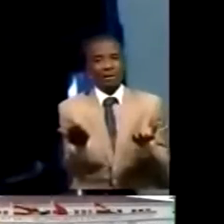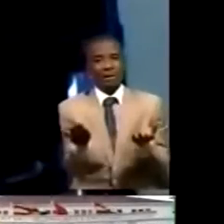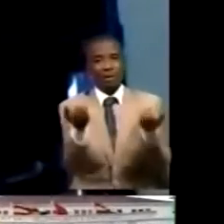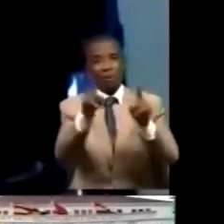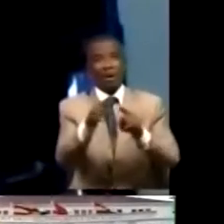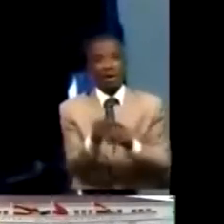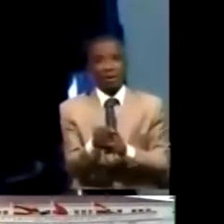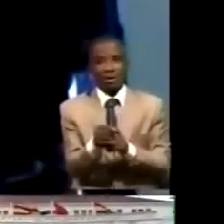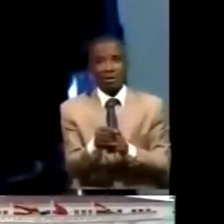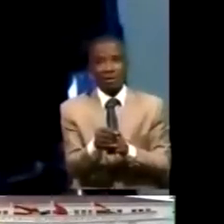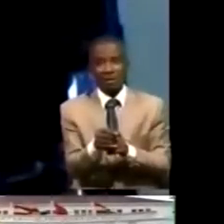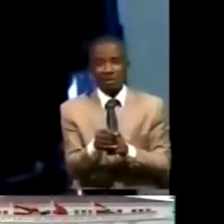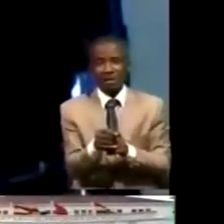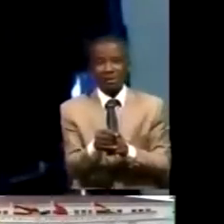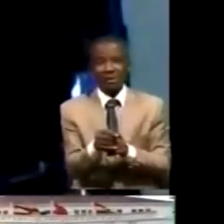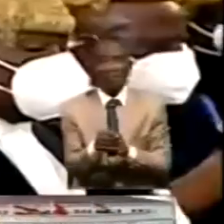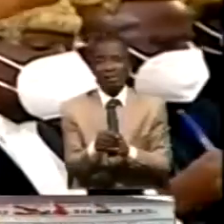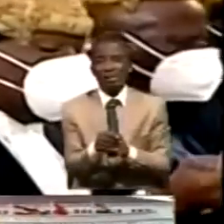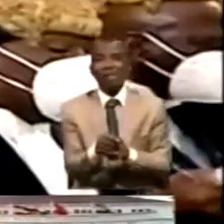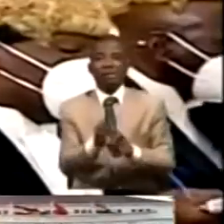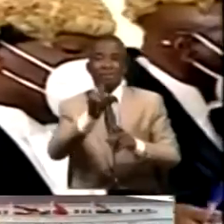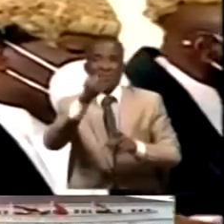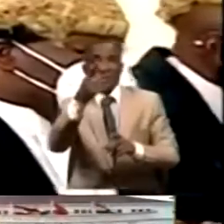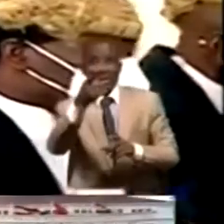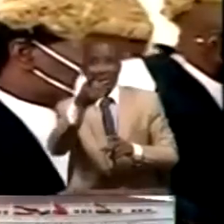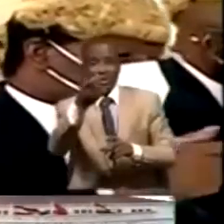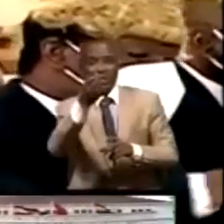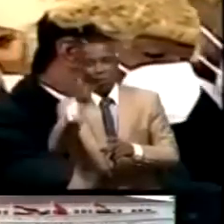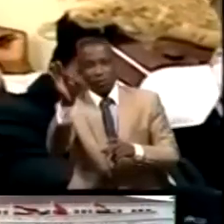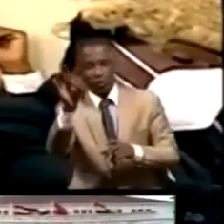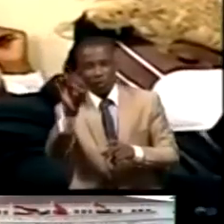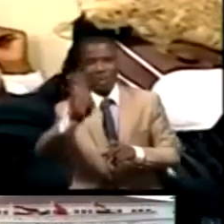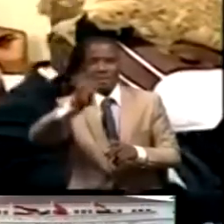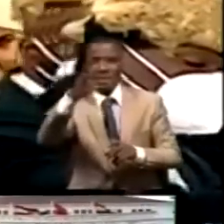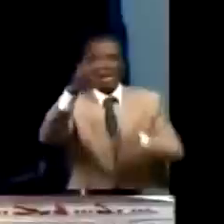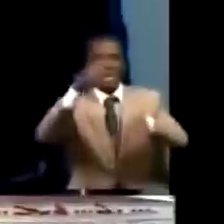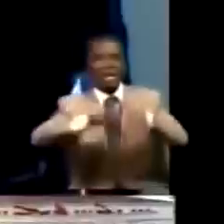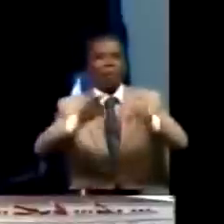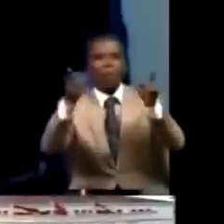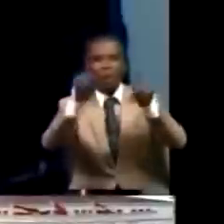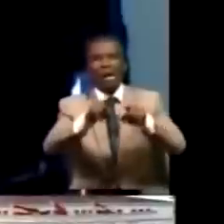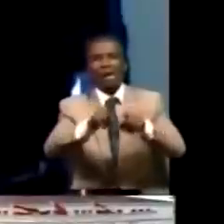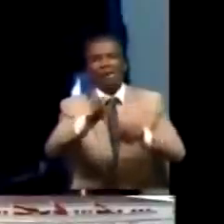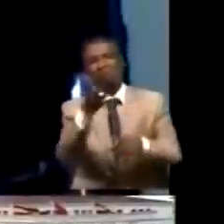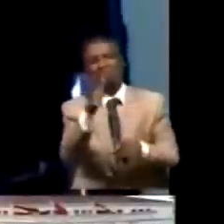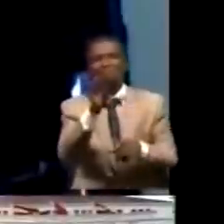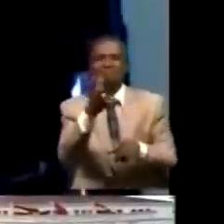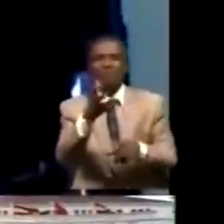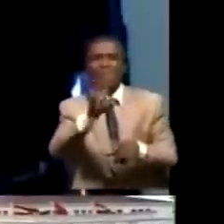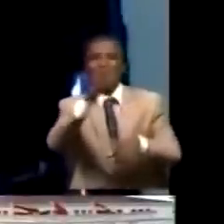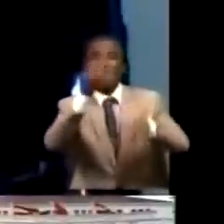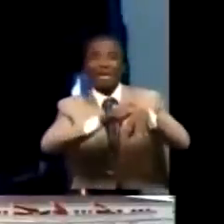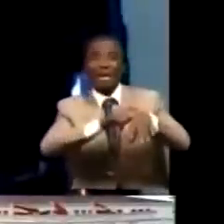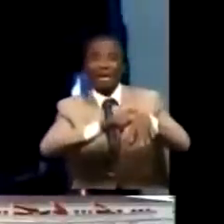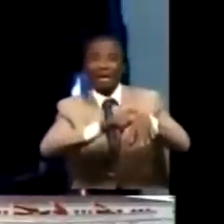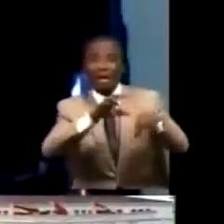That I left the strong room for the second time. For the second time, that's what I'm asking you. I left the strong room the second